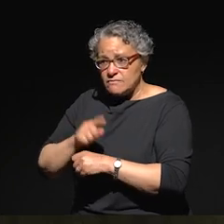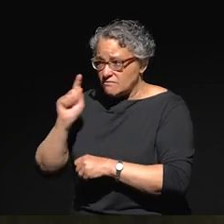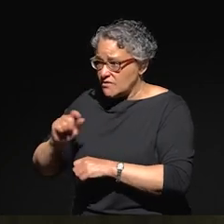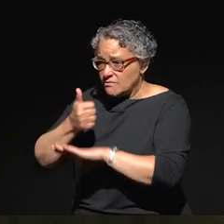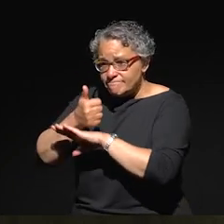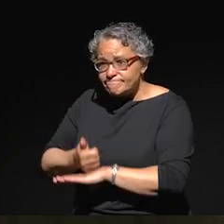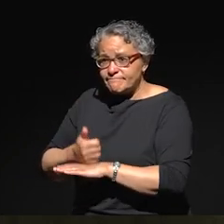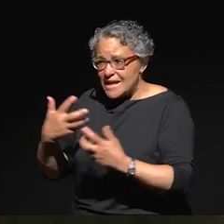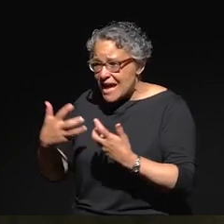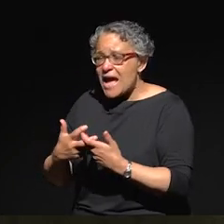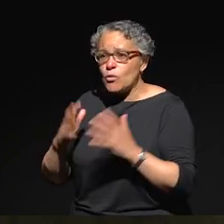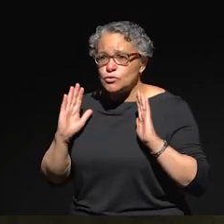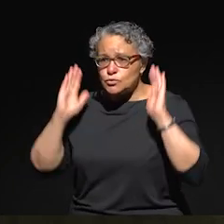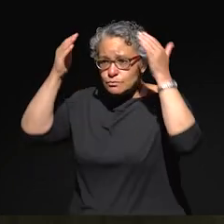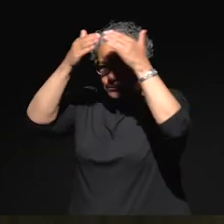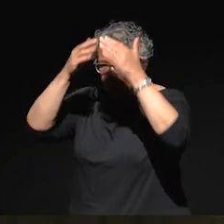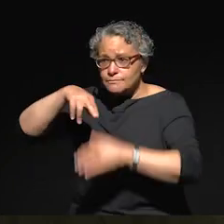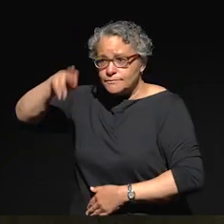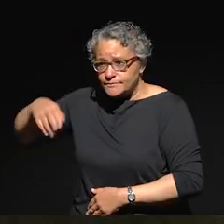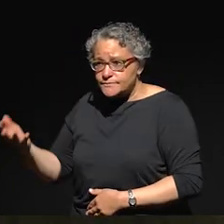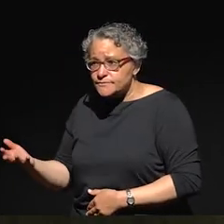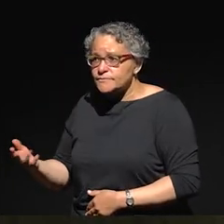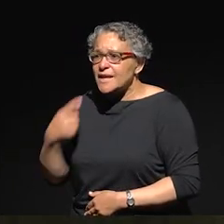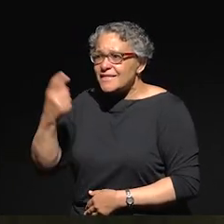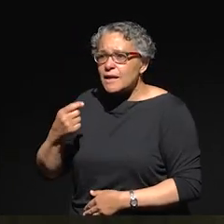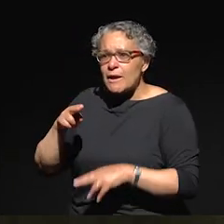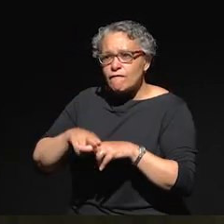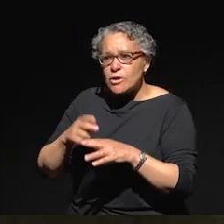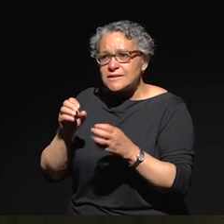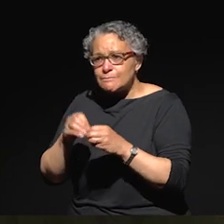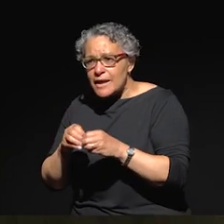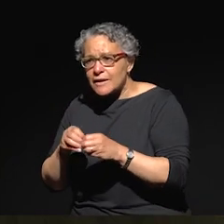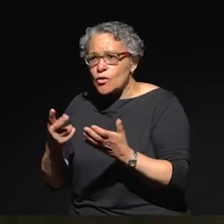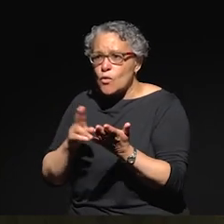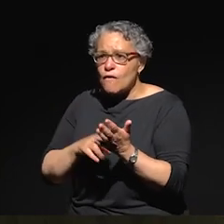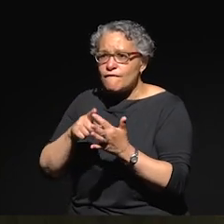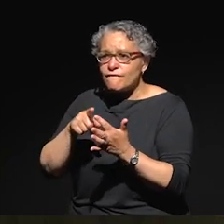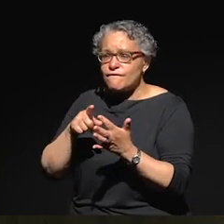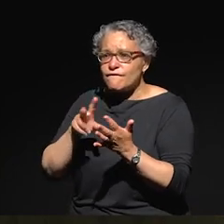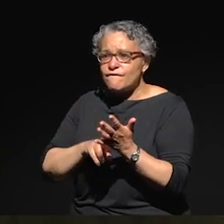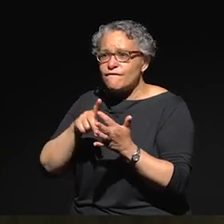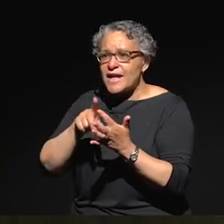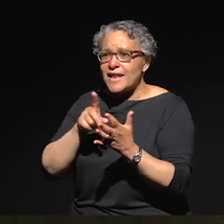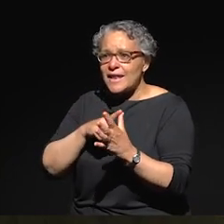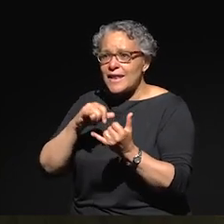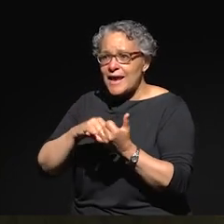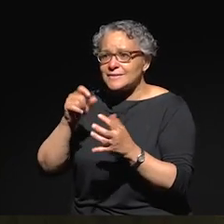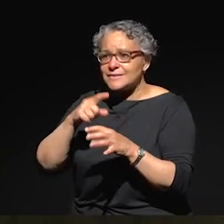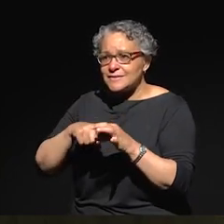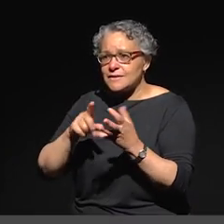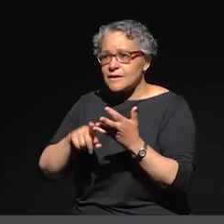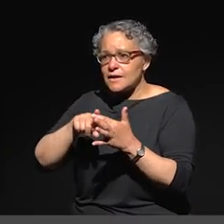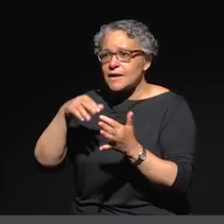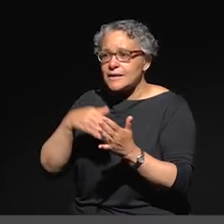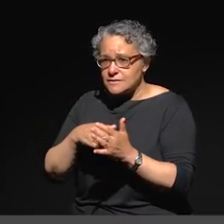about Titian, you think about Velázquez, and you think about Francis Bacon, for example. At this point, when Raphael paints this, I mean, what's